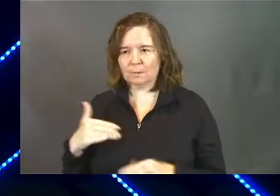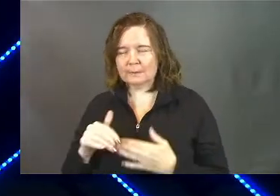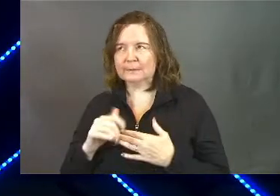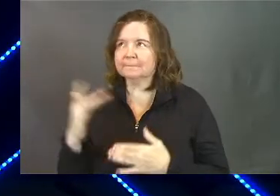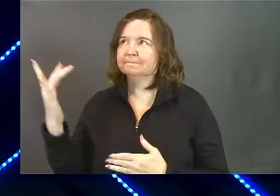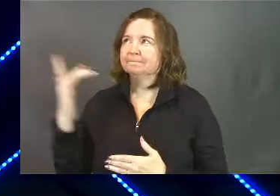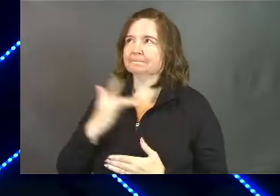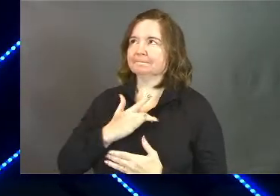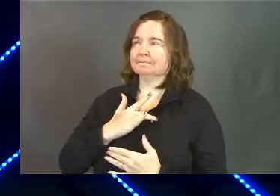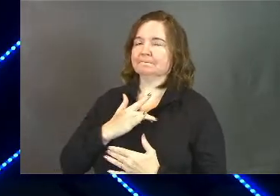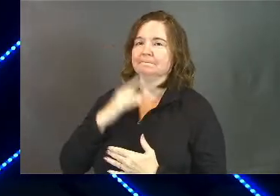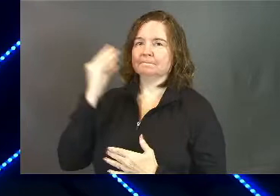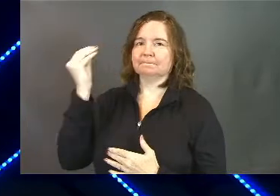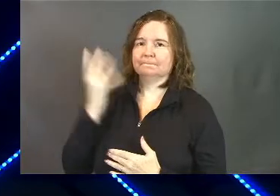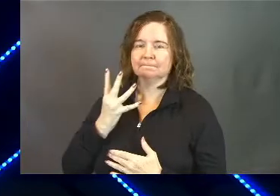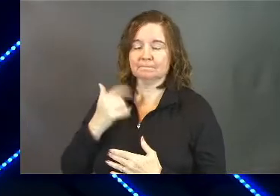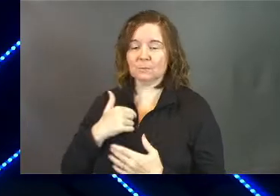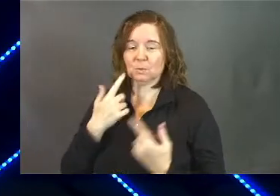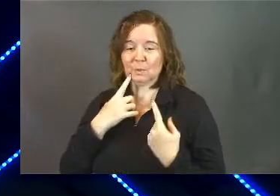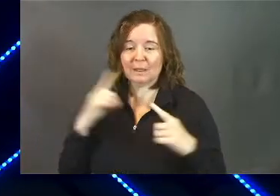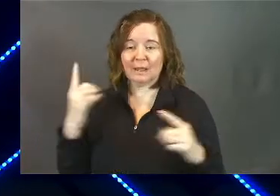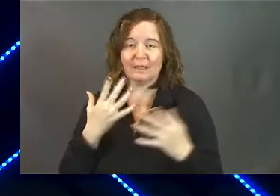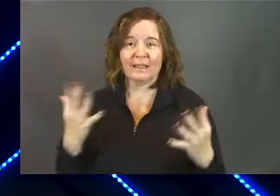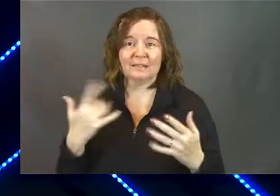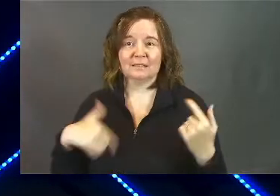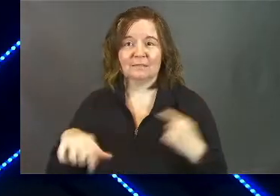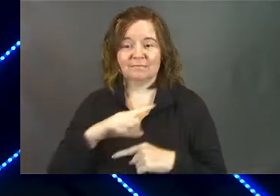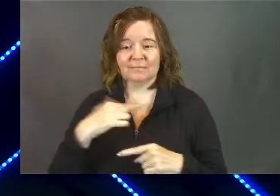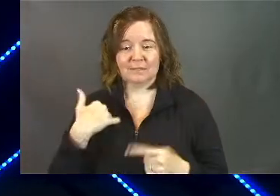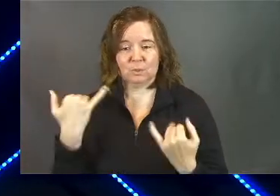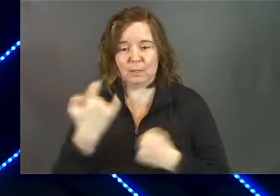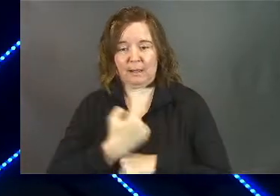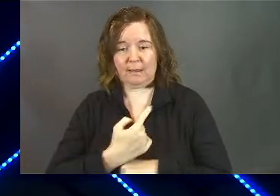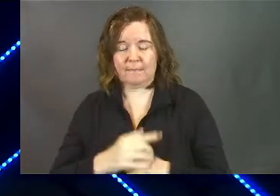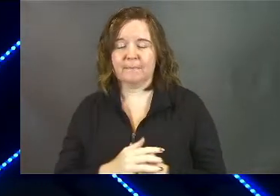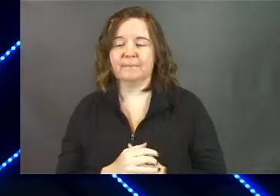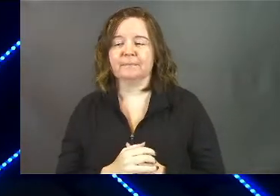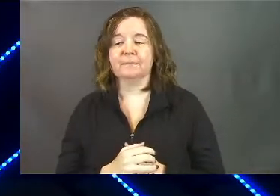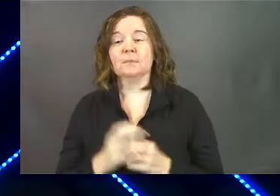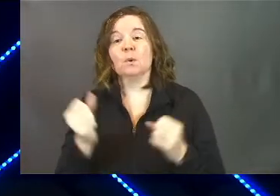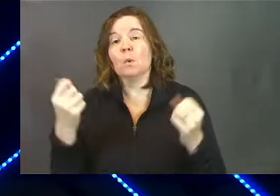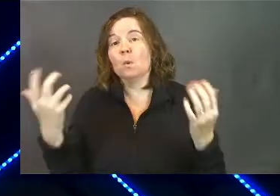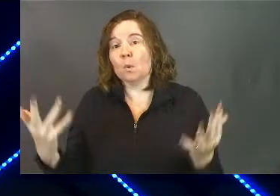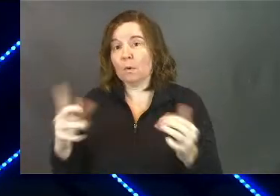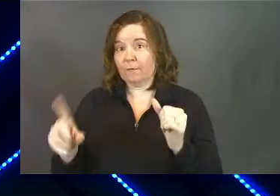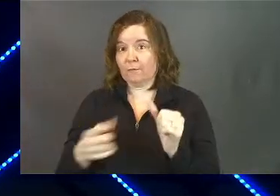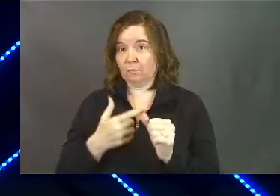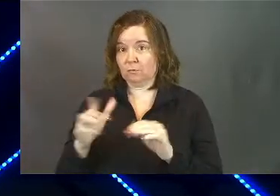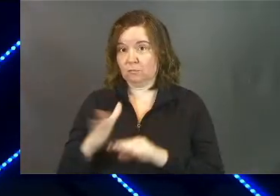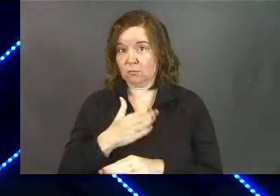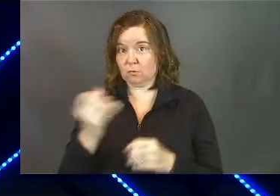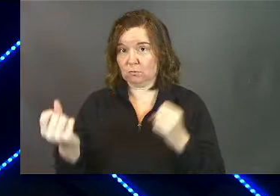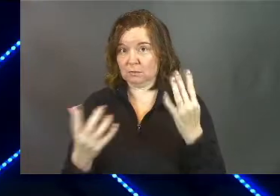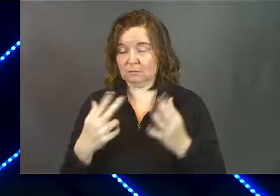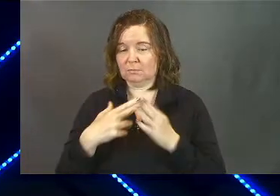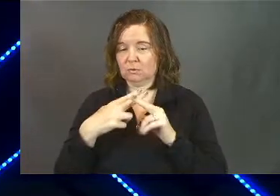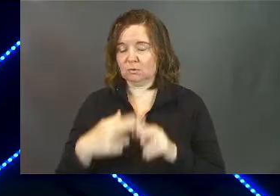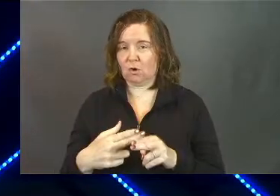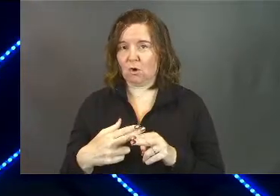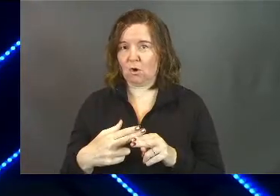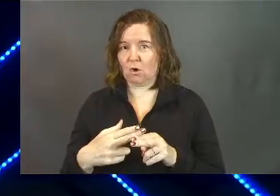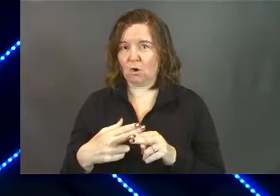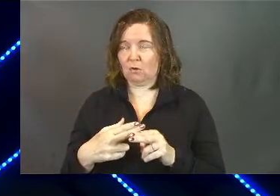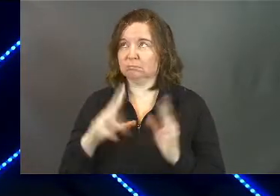Lord to declare some things over all of us today. Yeah. So the first song that we're singing is Stand in Your